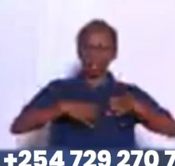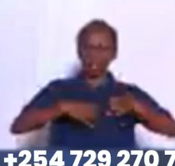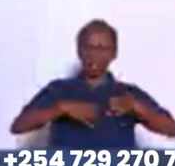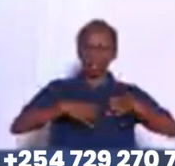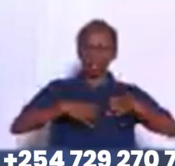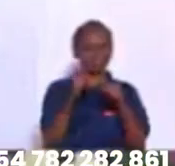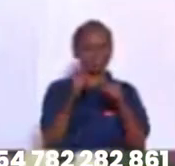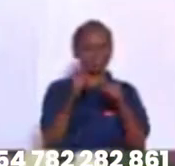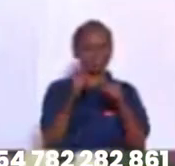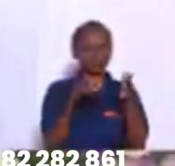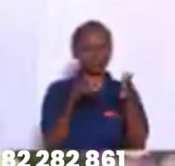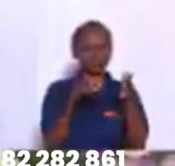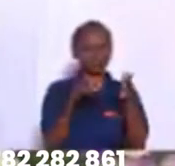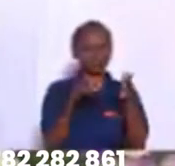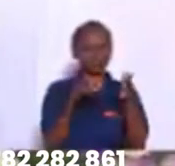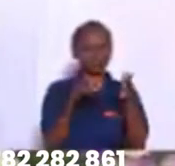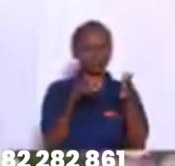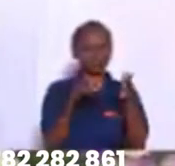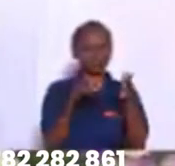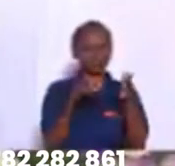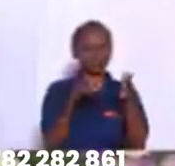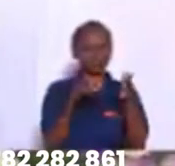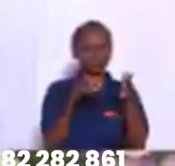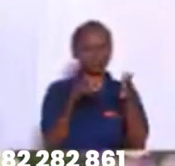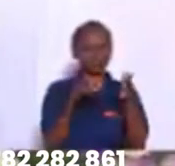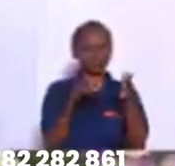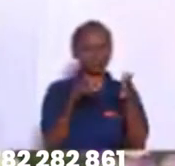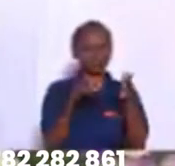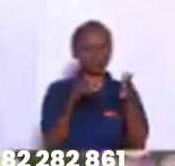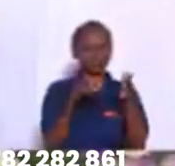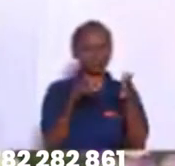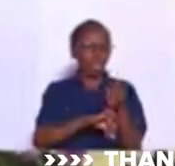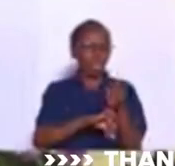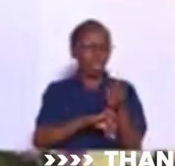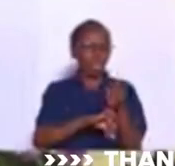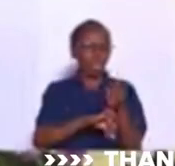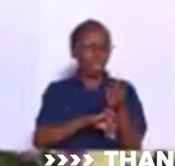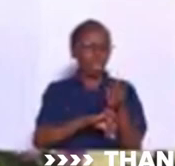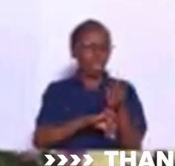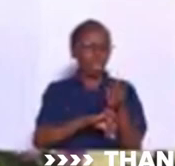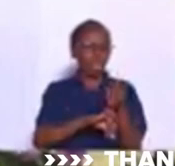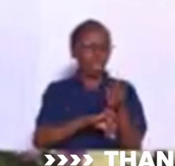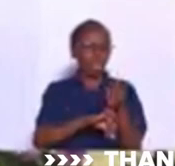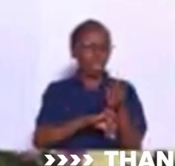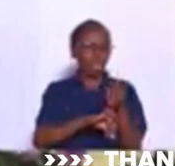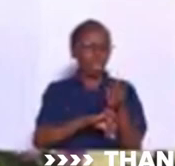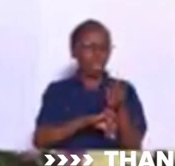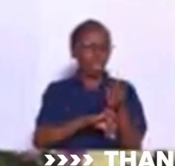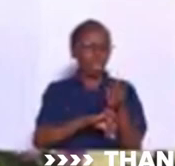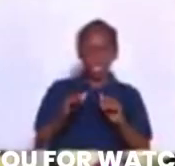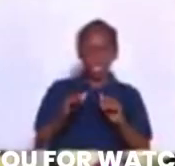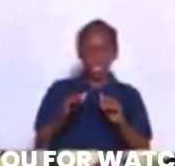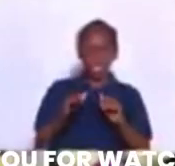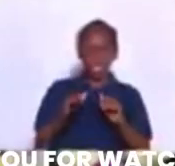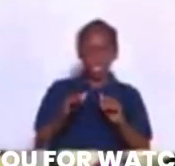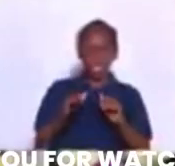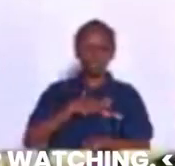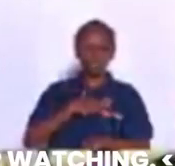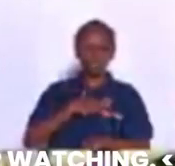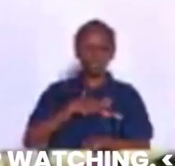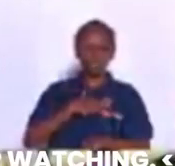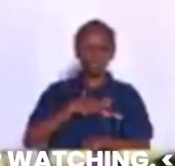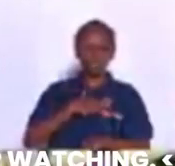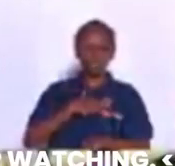problems. Solving marriage problems is an art and science